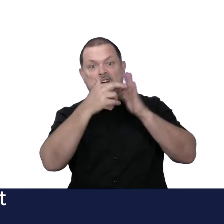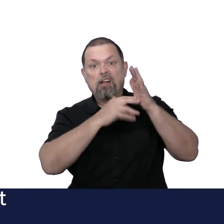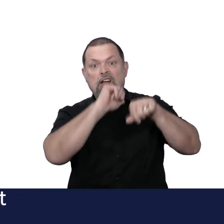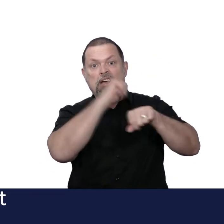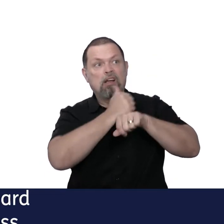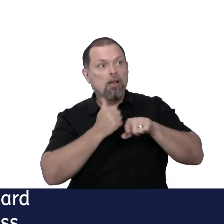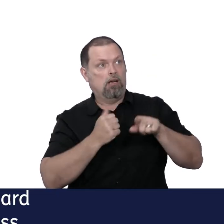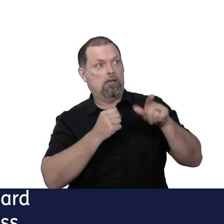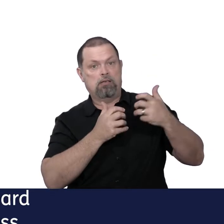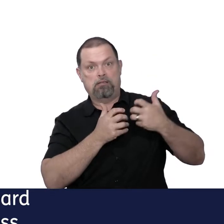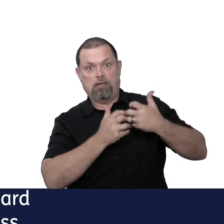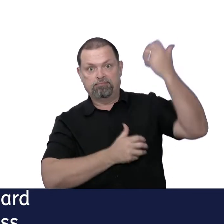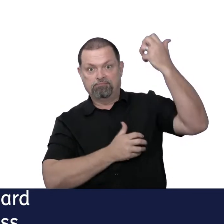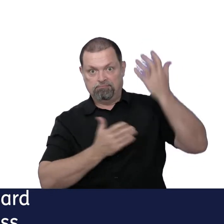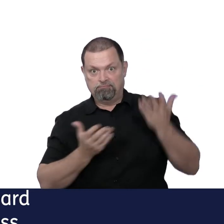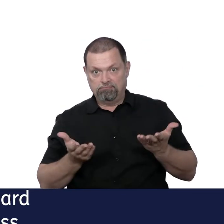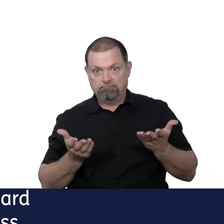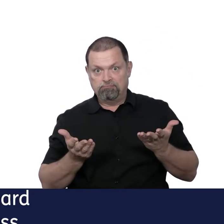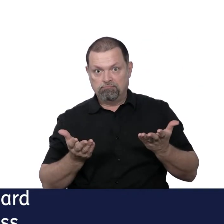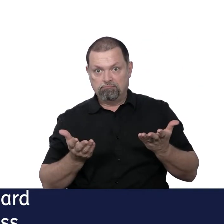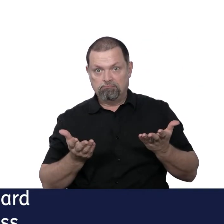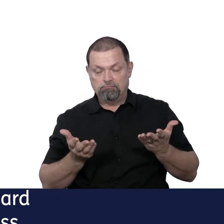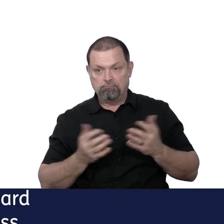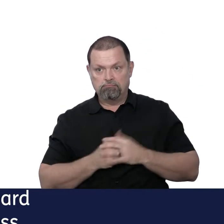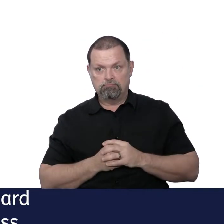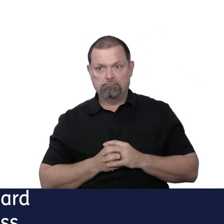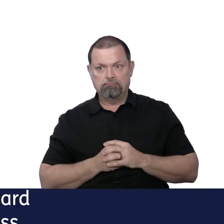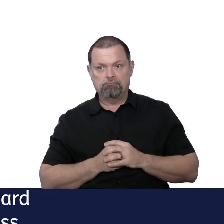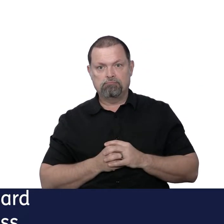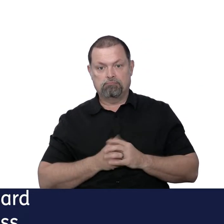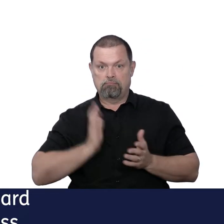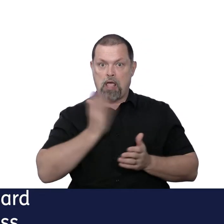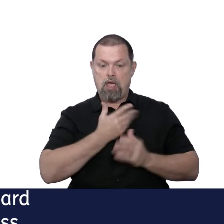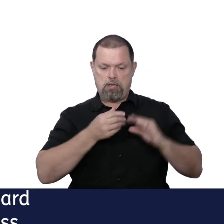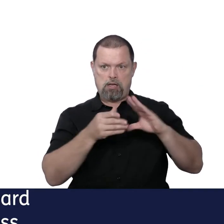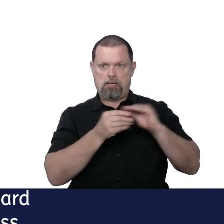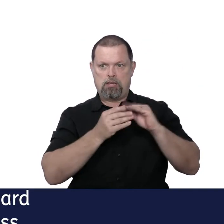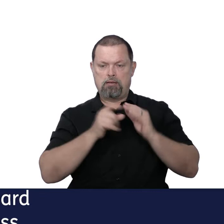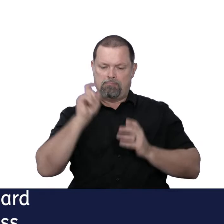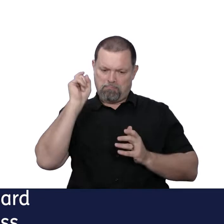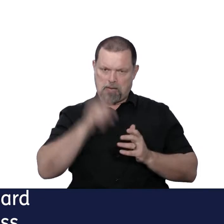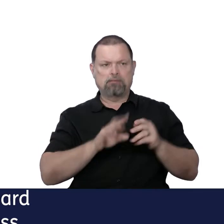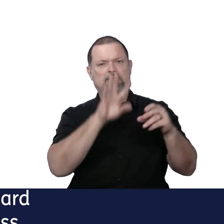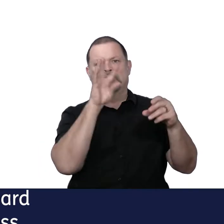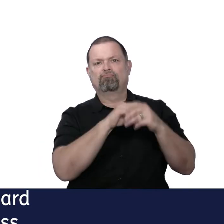needs. Our voices must be heard throughout the process.